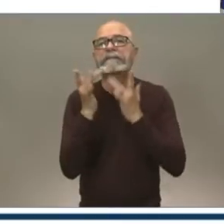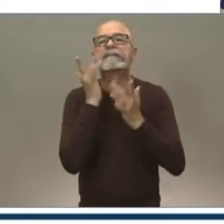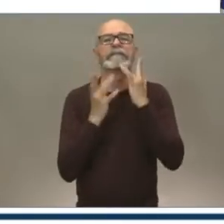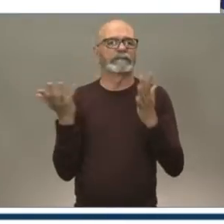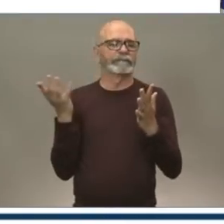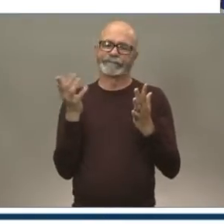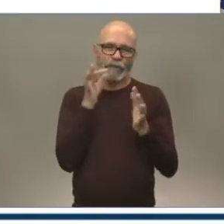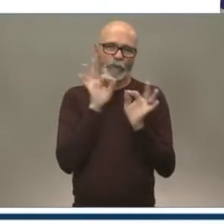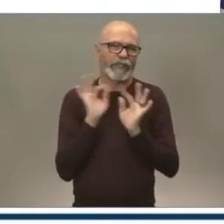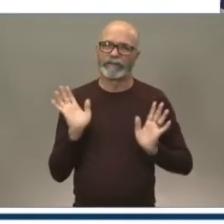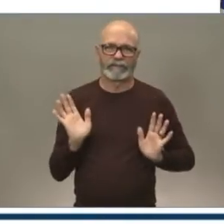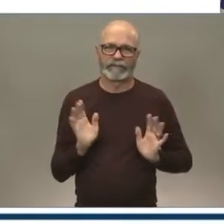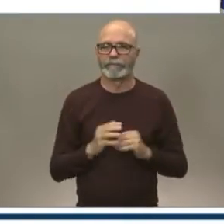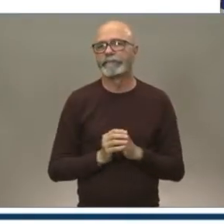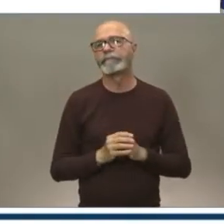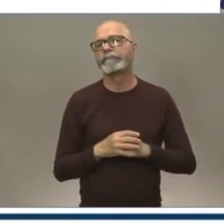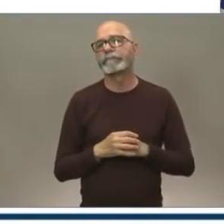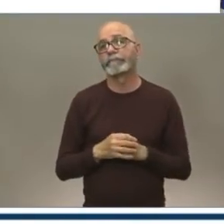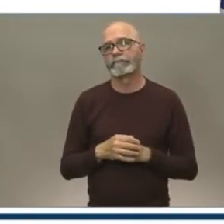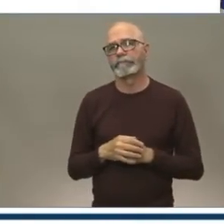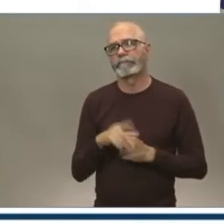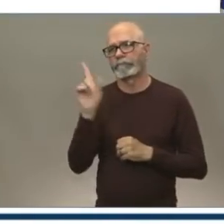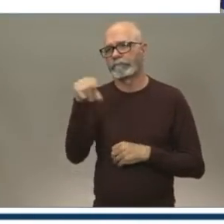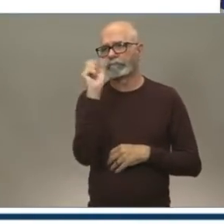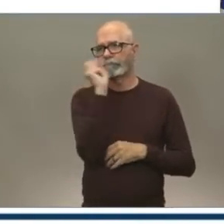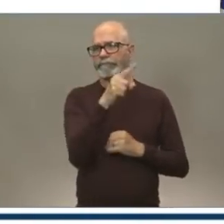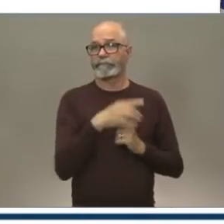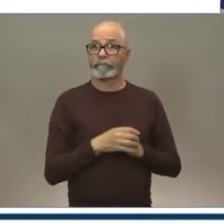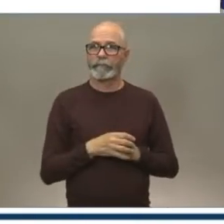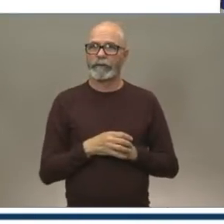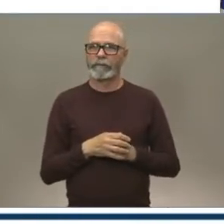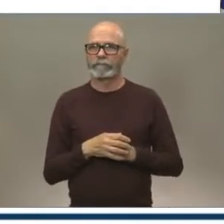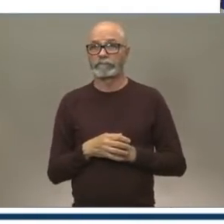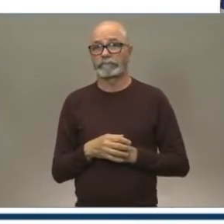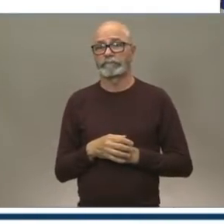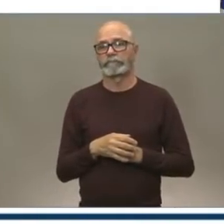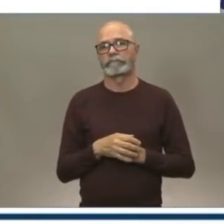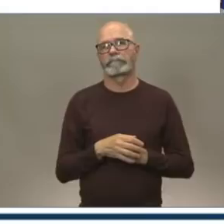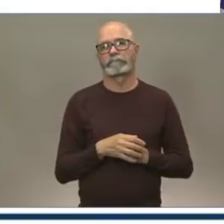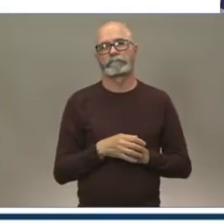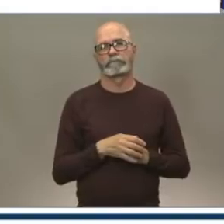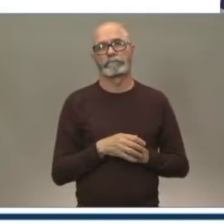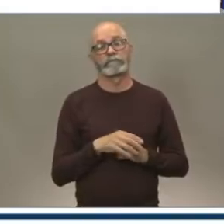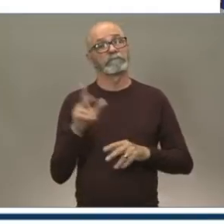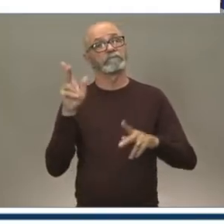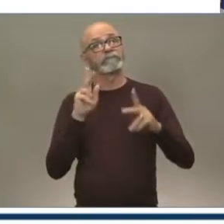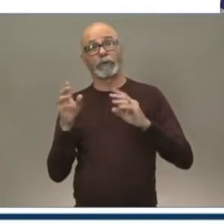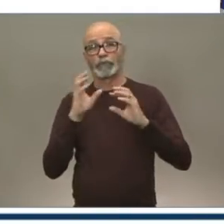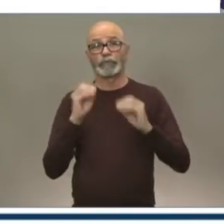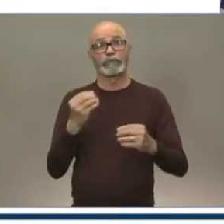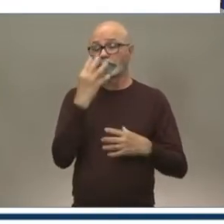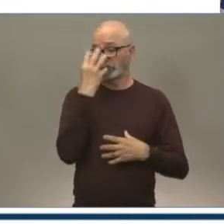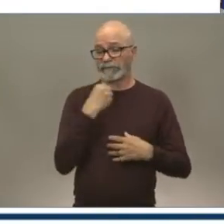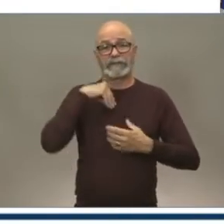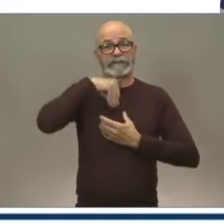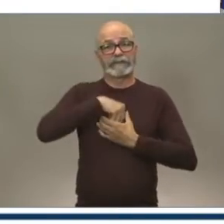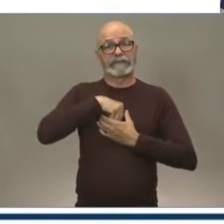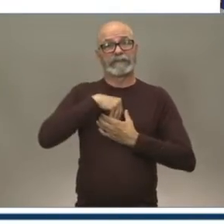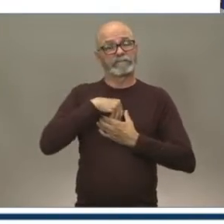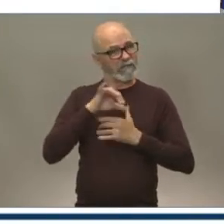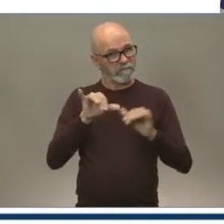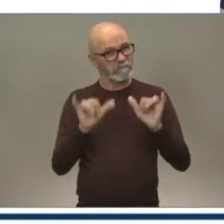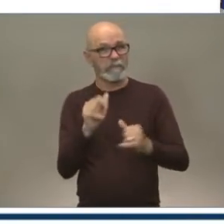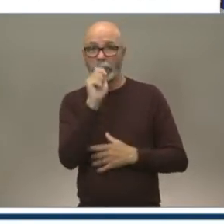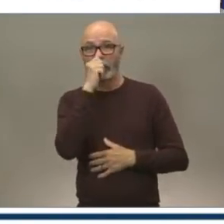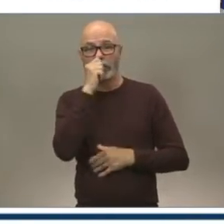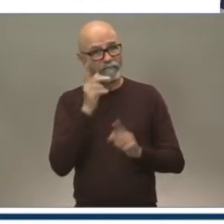care. Is there asymptomatic testing happening right now, either residents or staff at long-term care facilities,